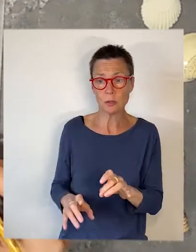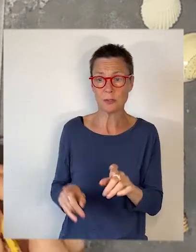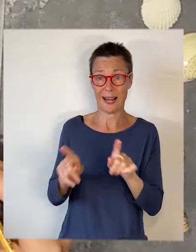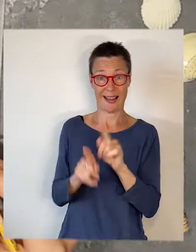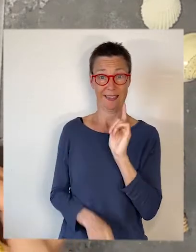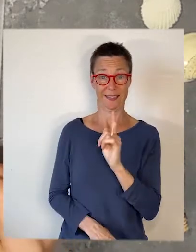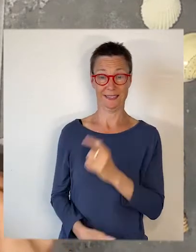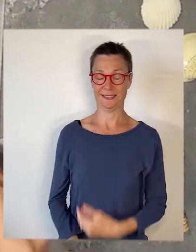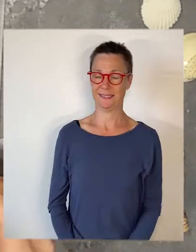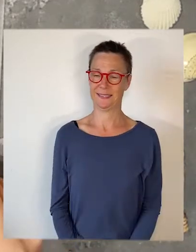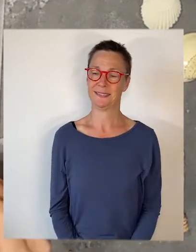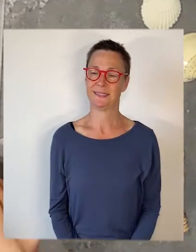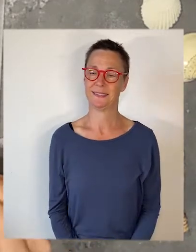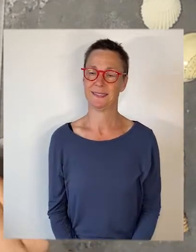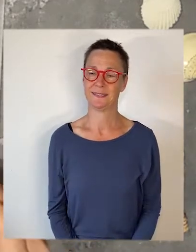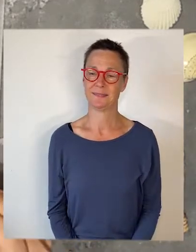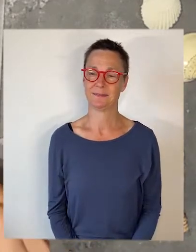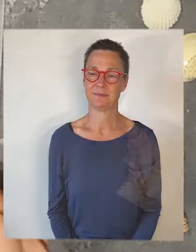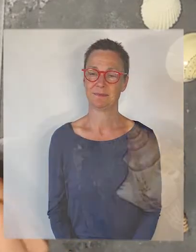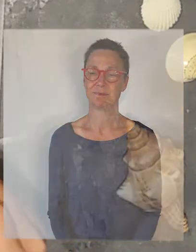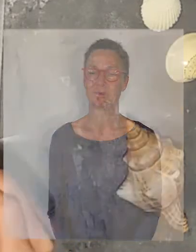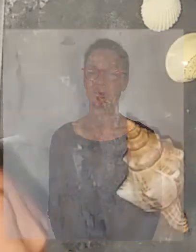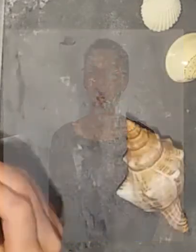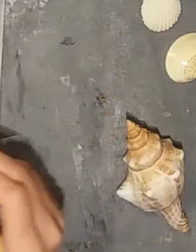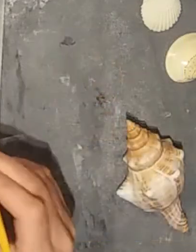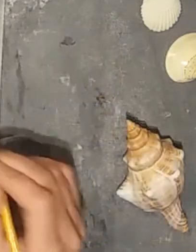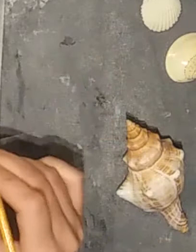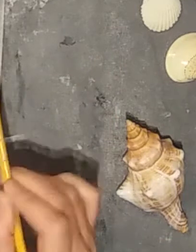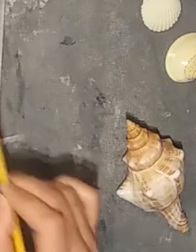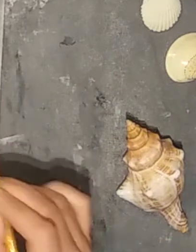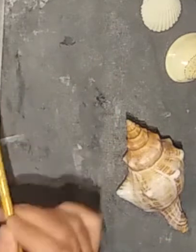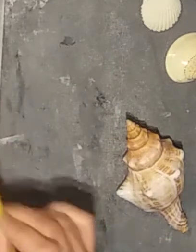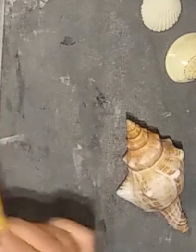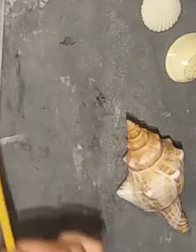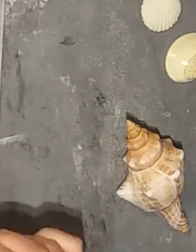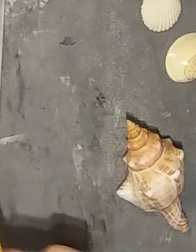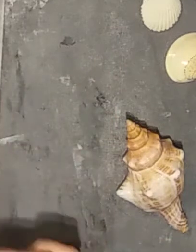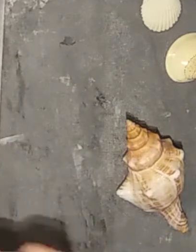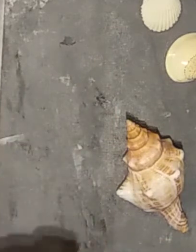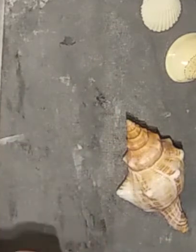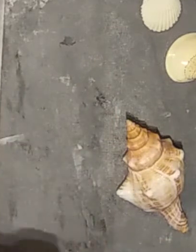runny paint and then flick it off the end of your finger with a paintbrush.